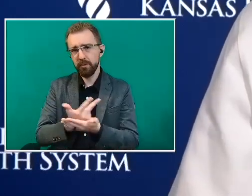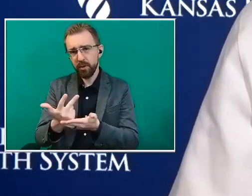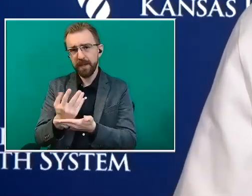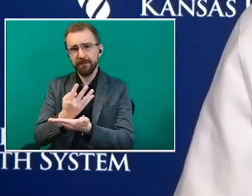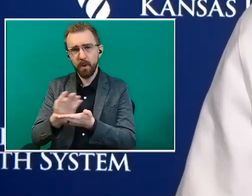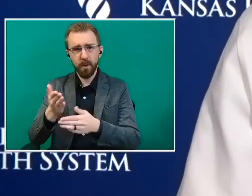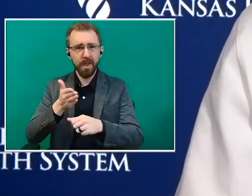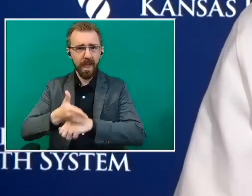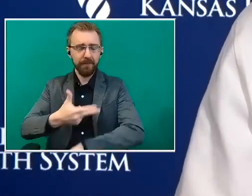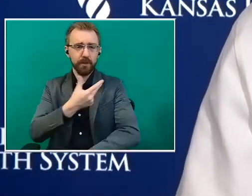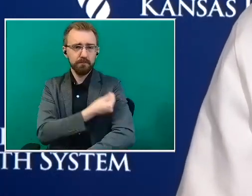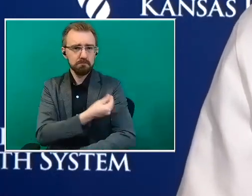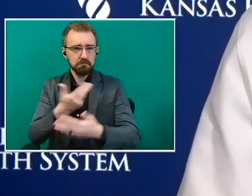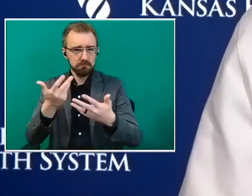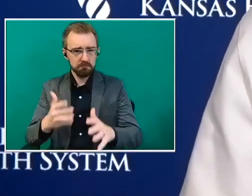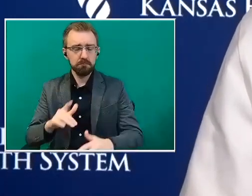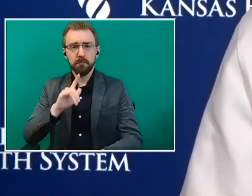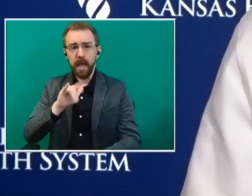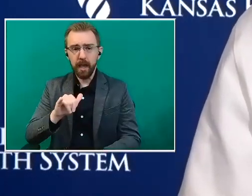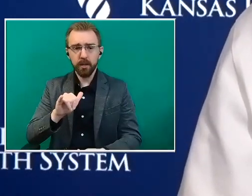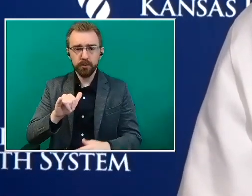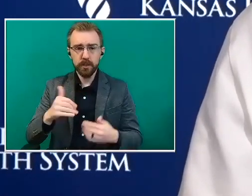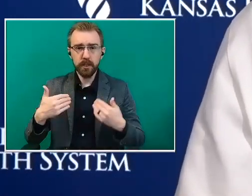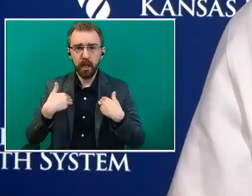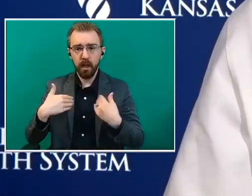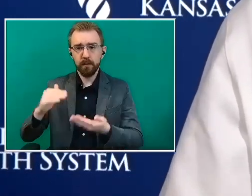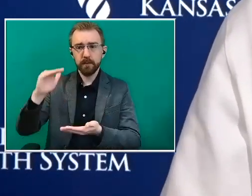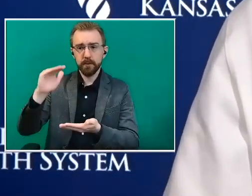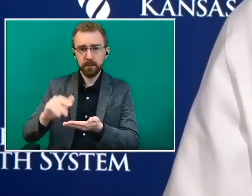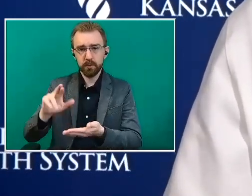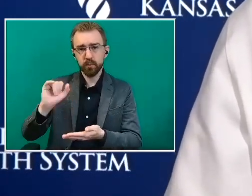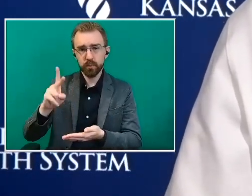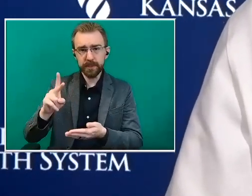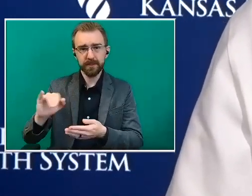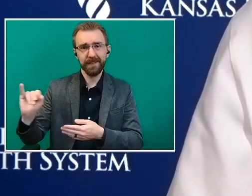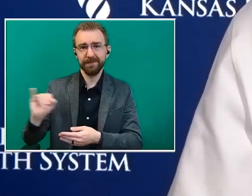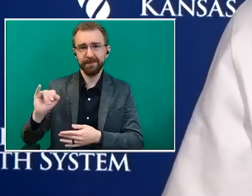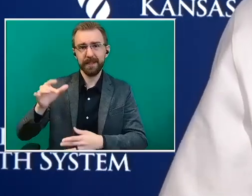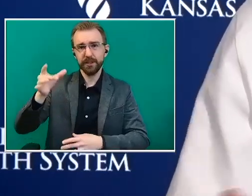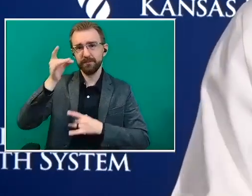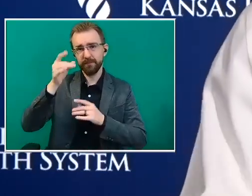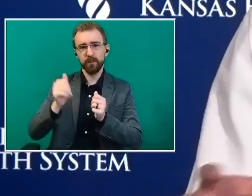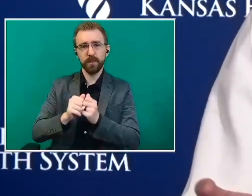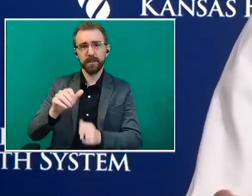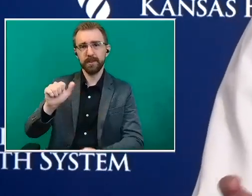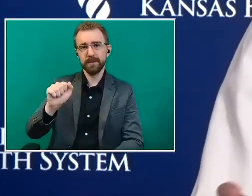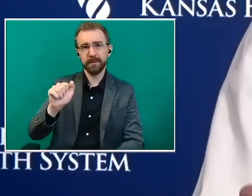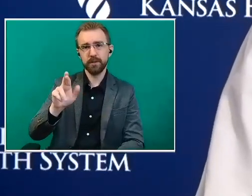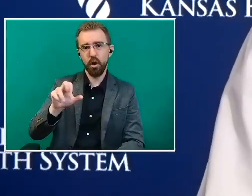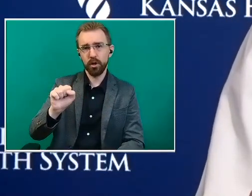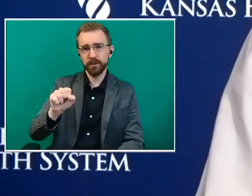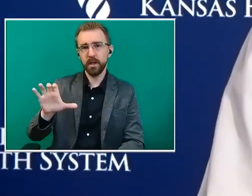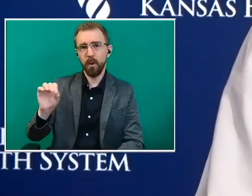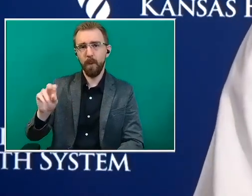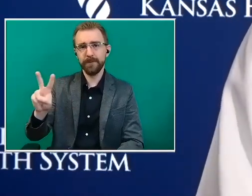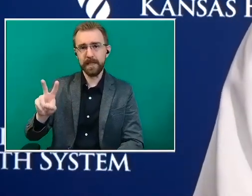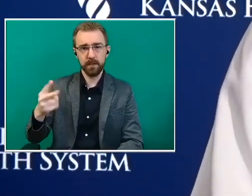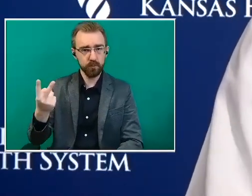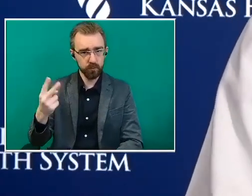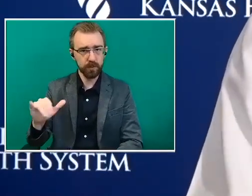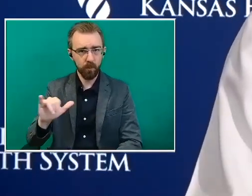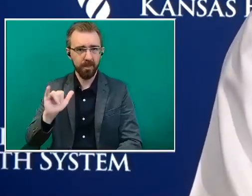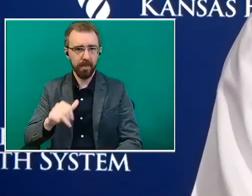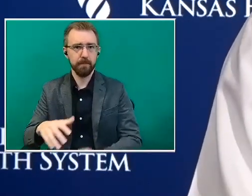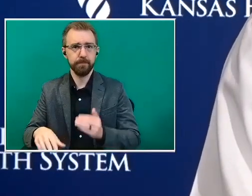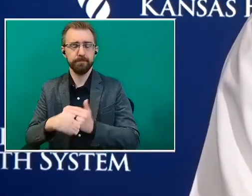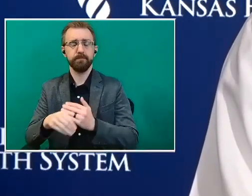vaccination, you actually do have a decreased risk of actually getting infected with SARS-CoV-2 as well. So there is that added benefit as well, although